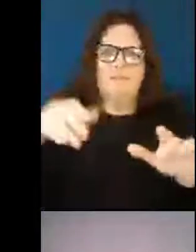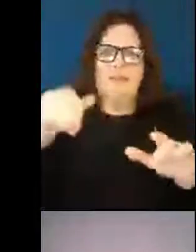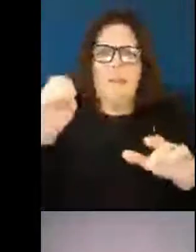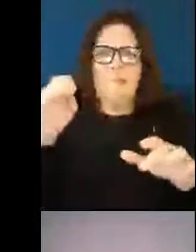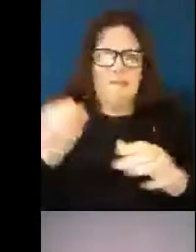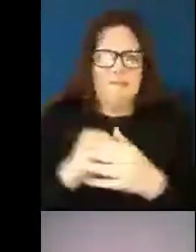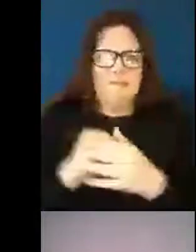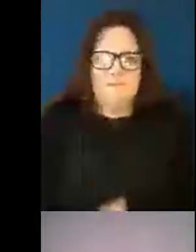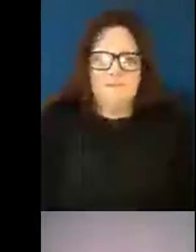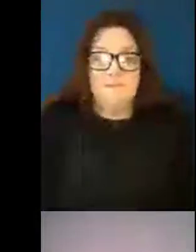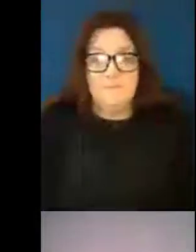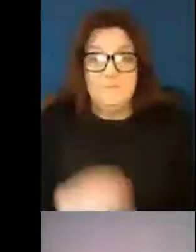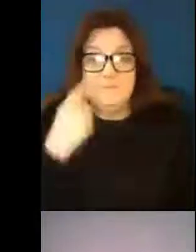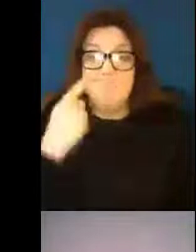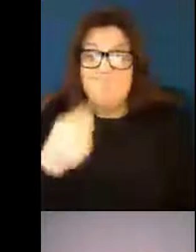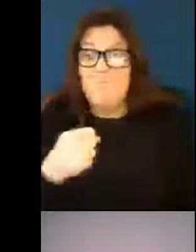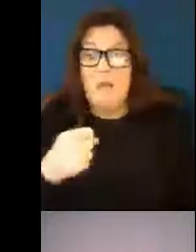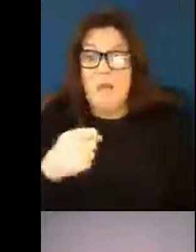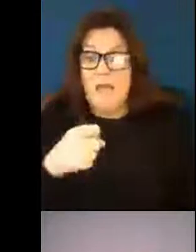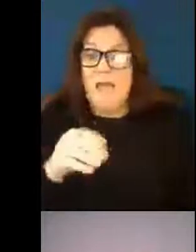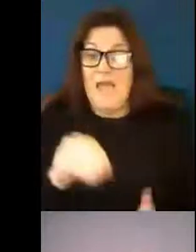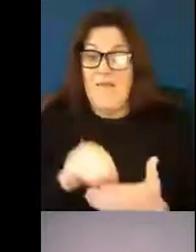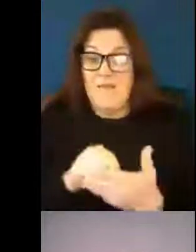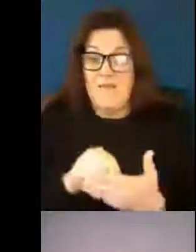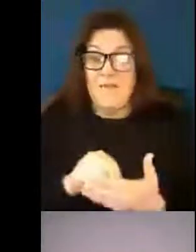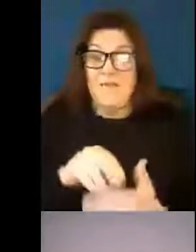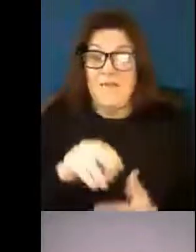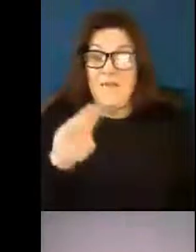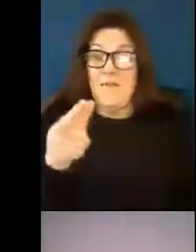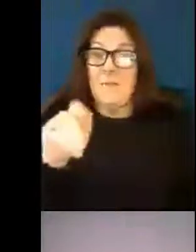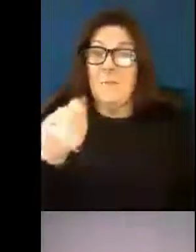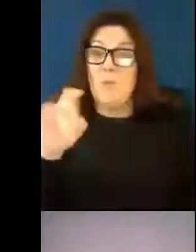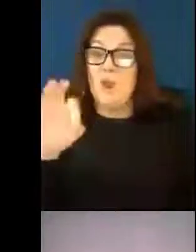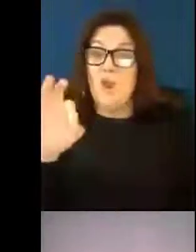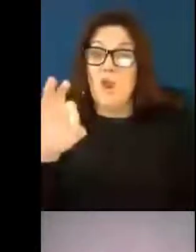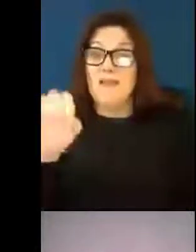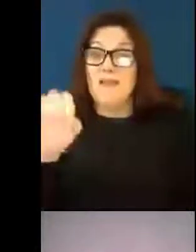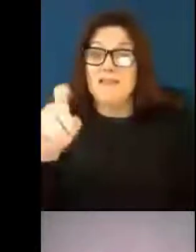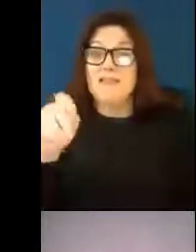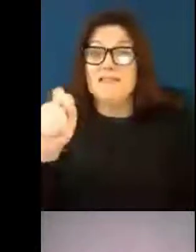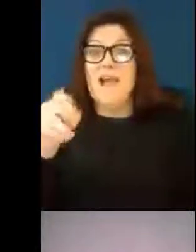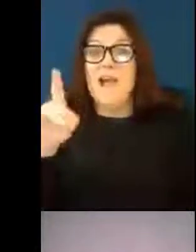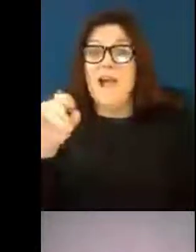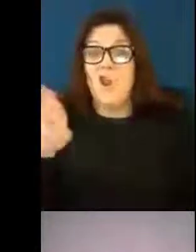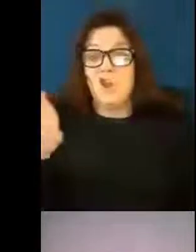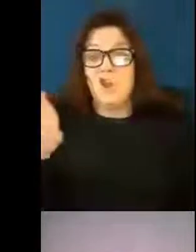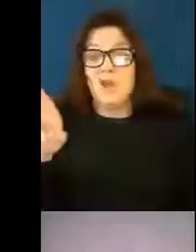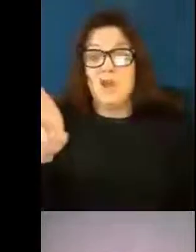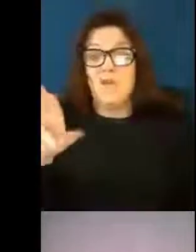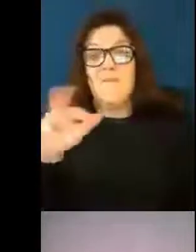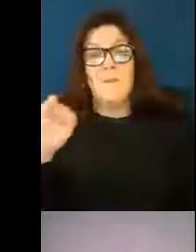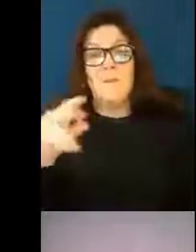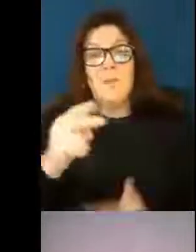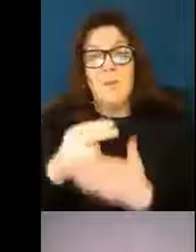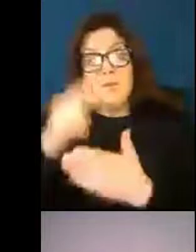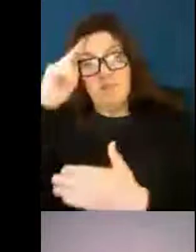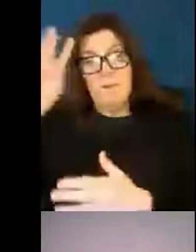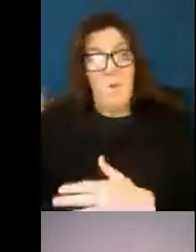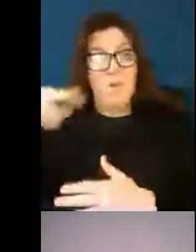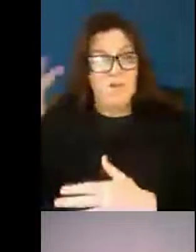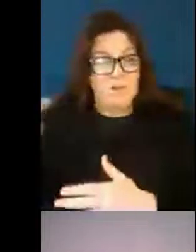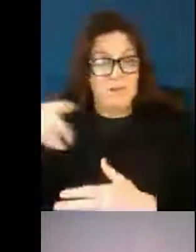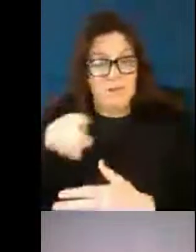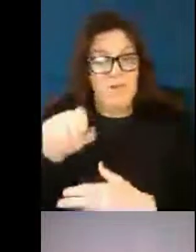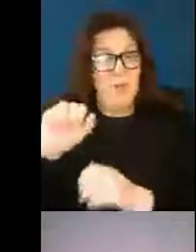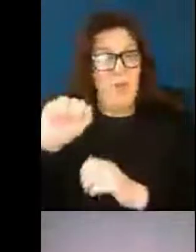campus. And here I'm drawing on Bergstaller's work from 2019 from the University of Washington, and how